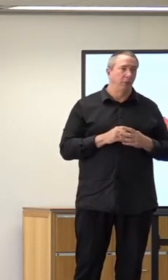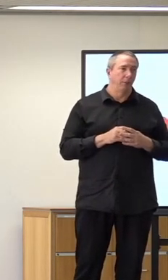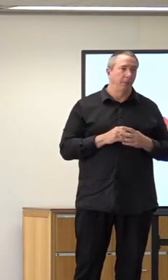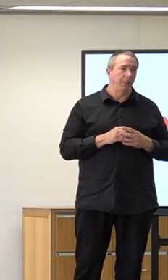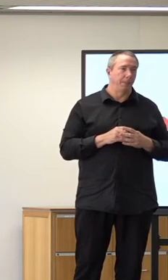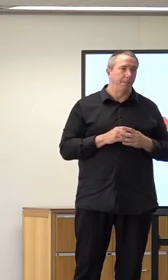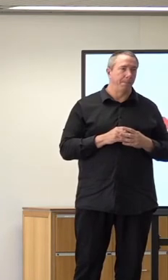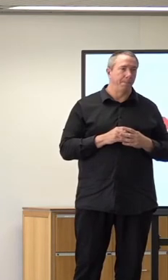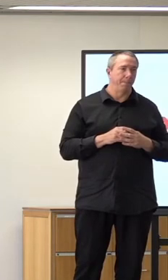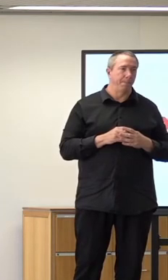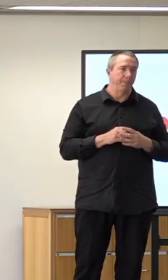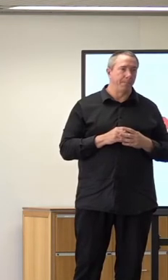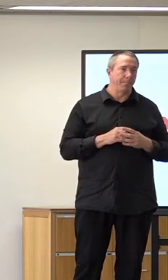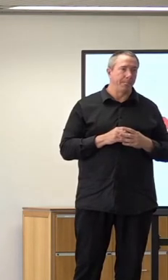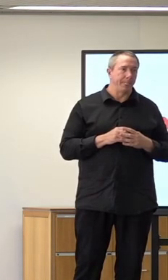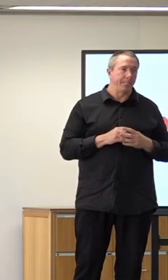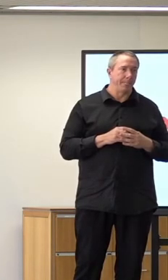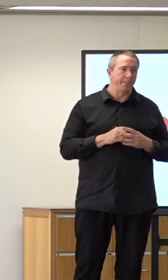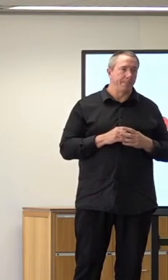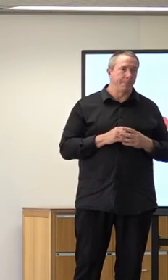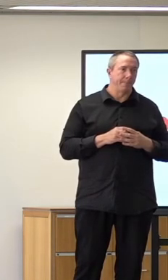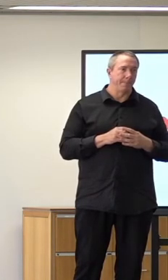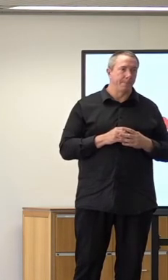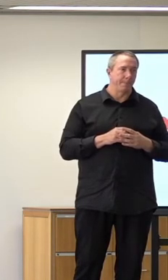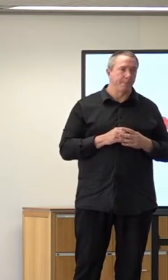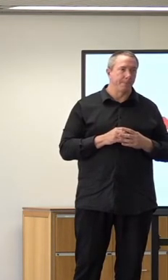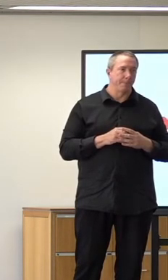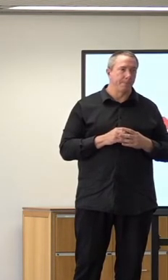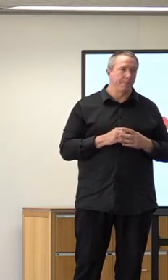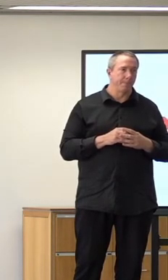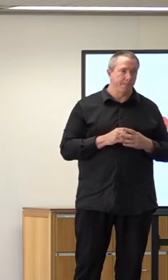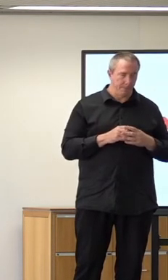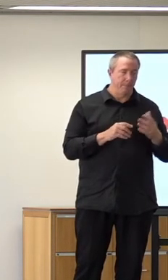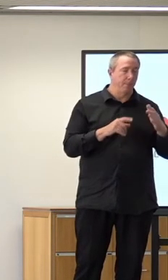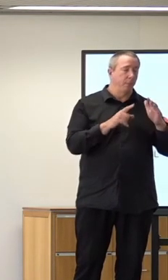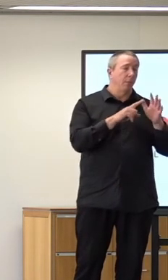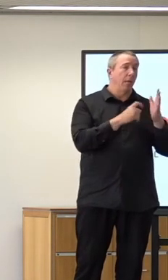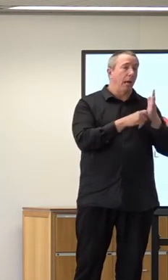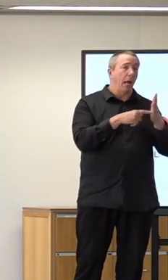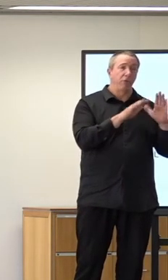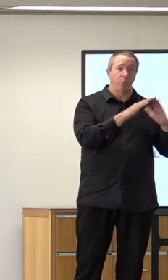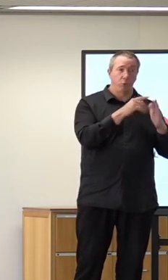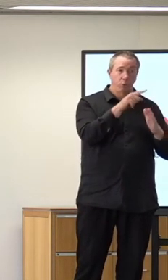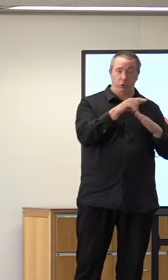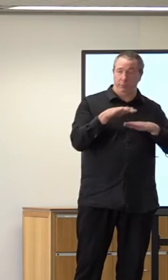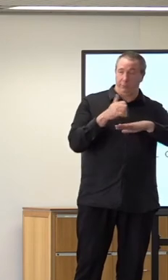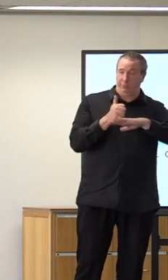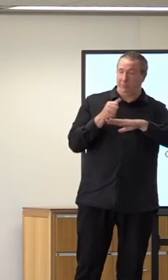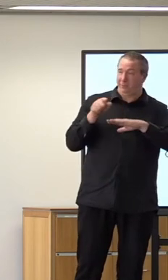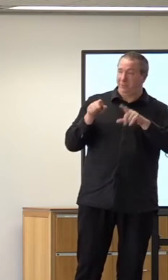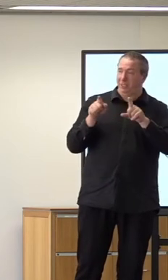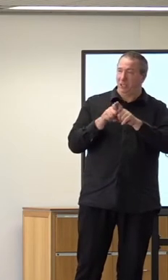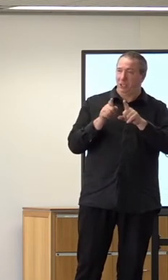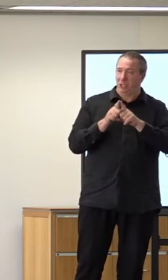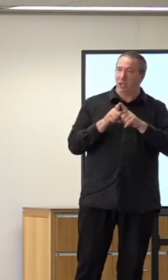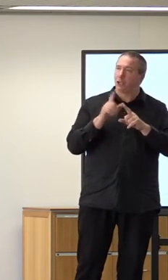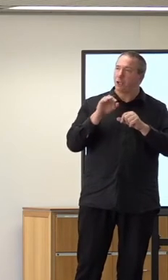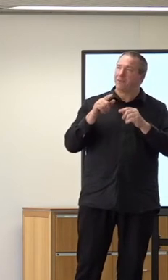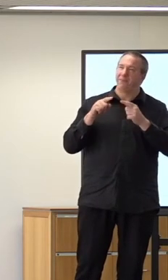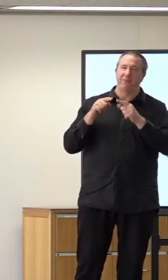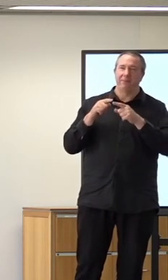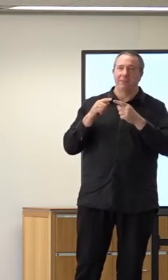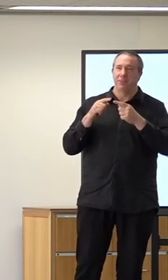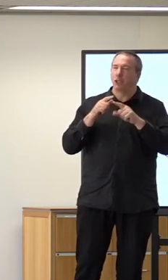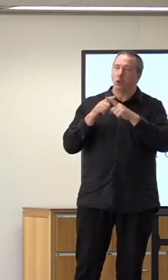place to show art from the community that the artists are actually doing, not that fits the sort of colonial mould